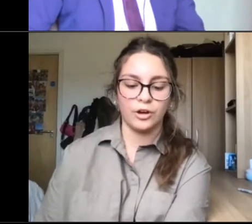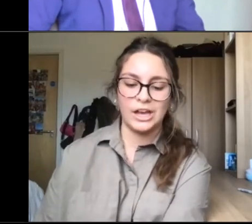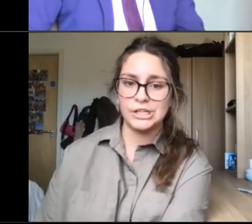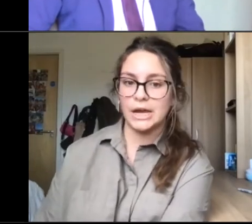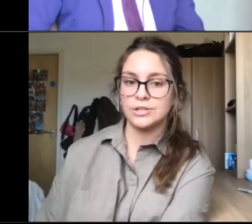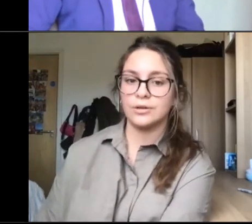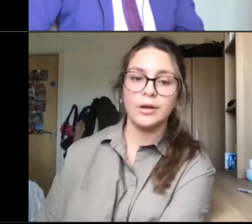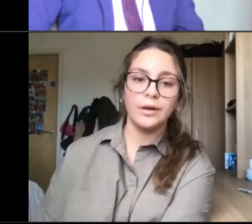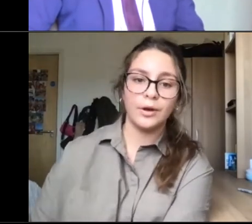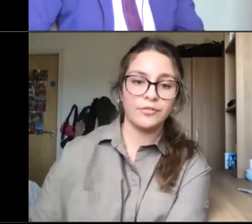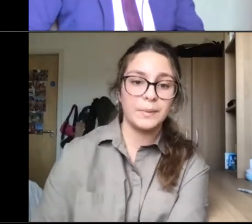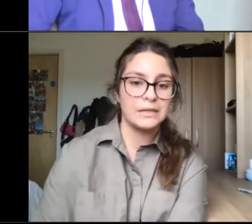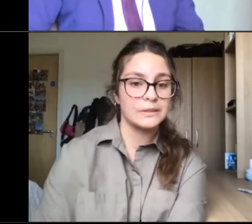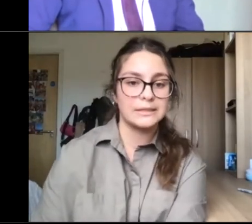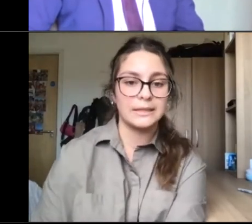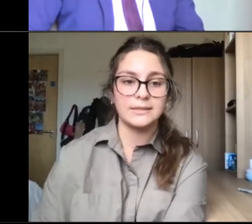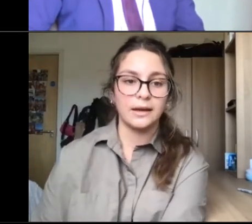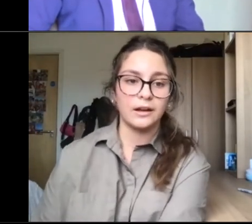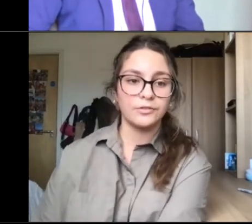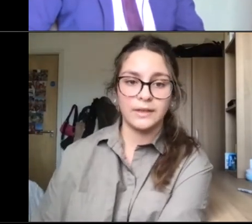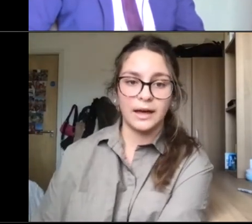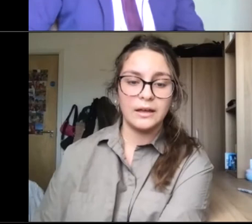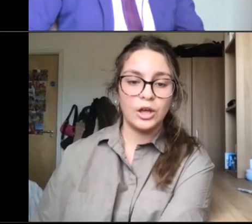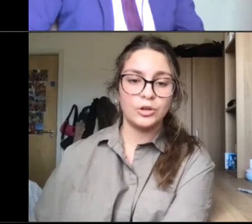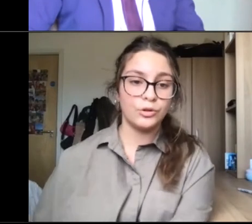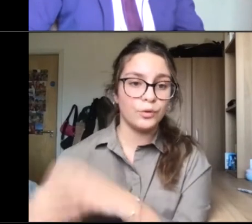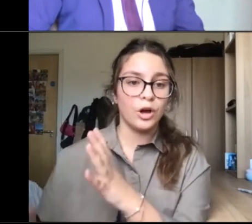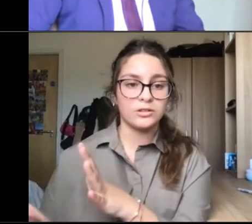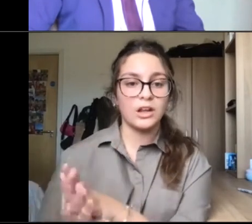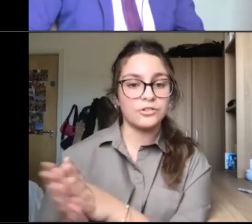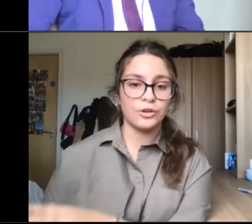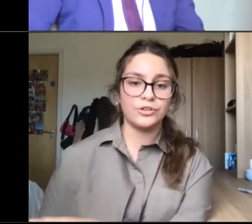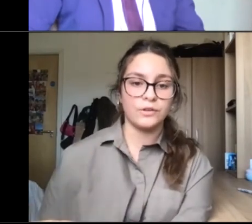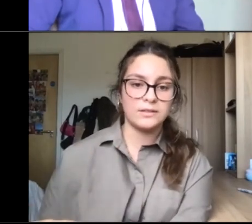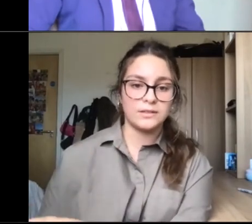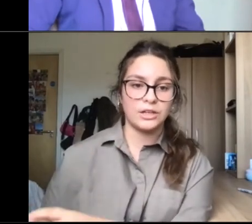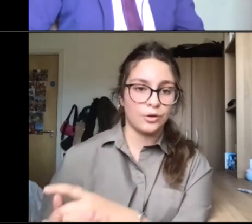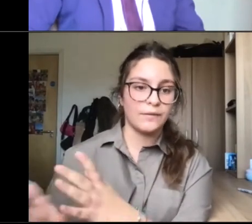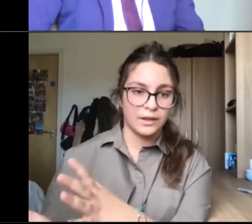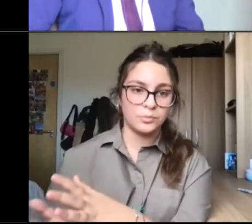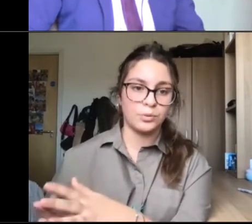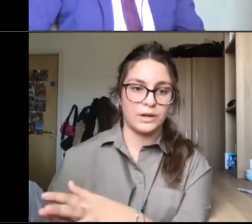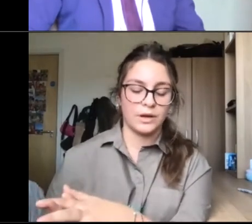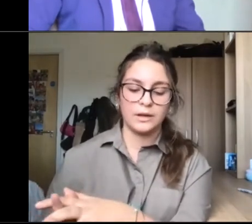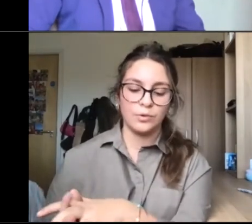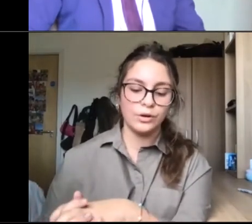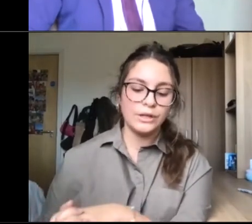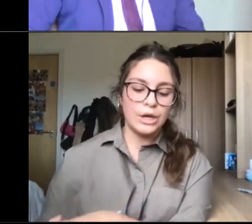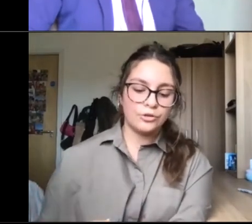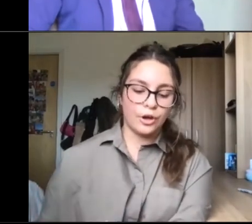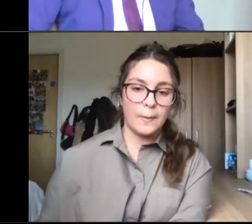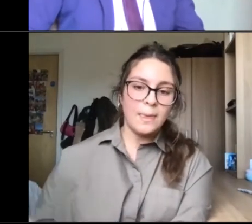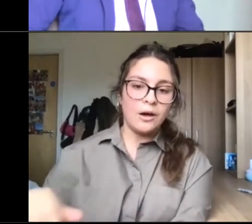their future education. You don't have to be there till 16, 18. And after that, you feel lost. Unless you go to university, you don't have that support network